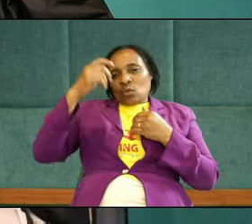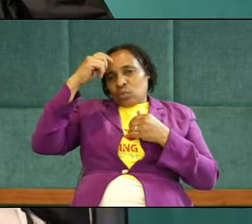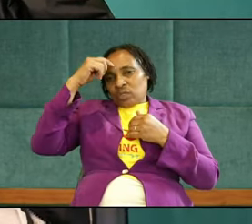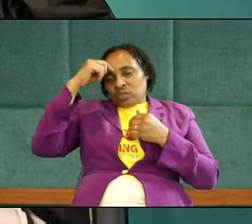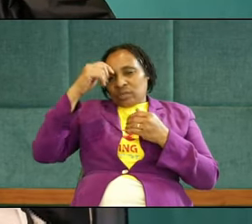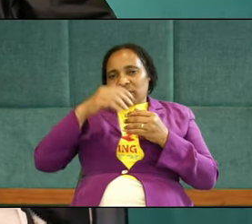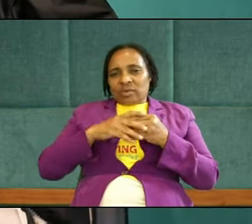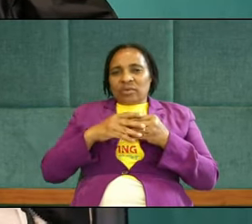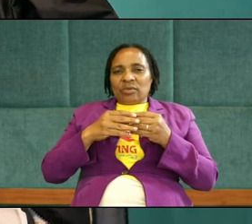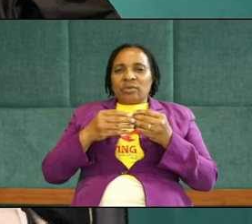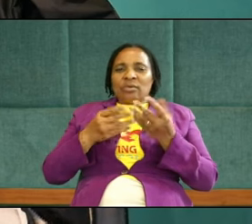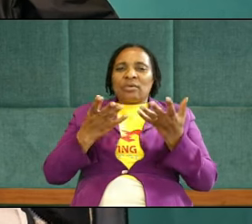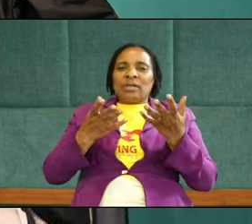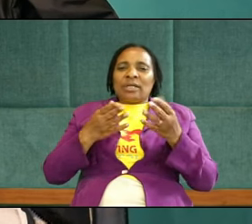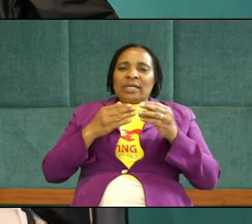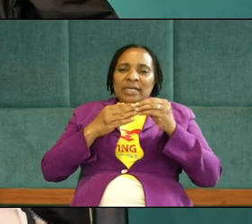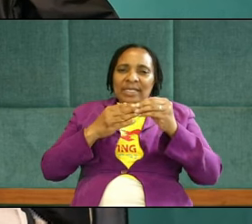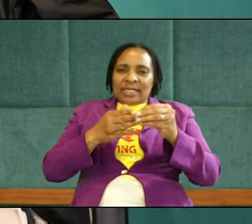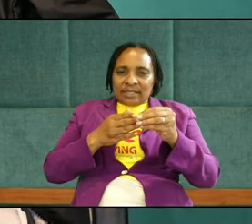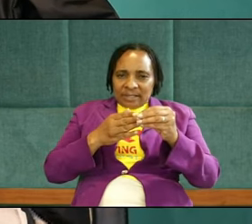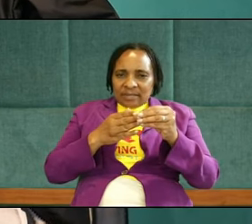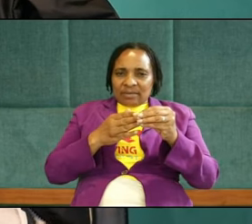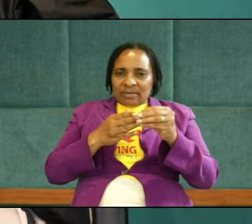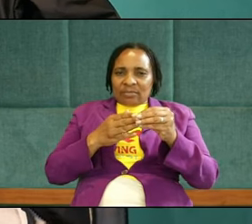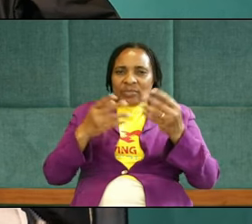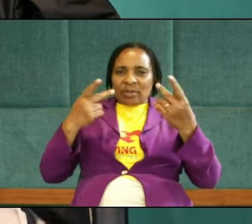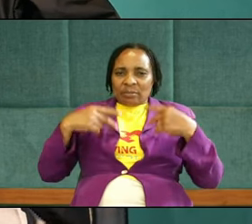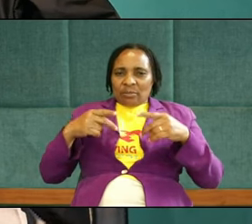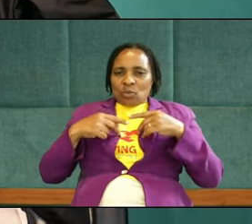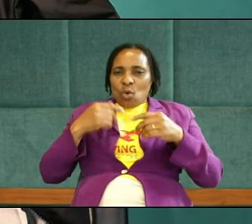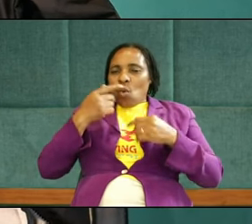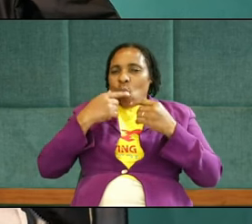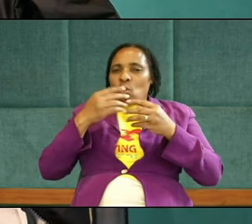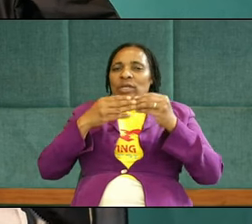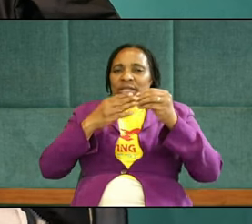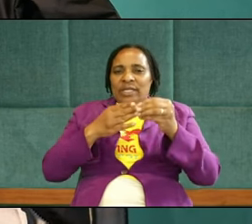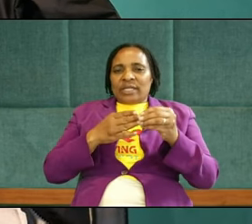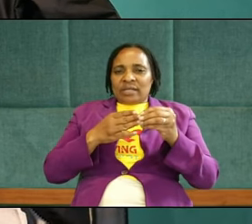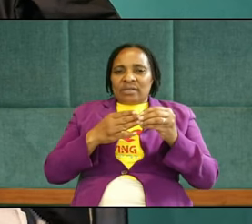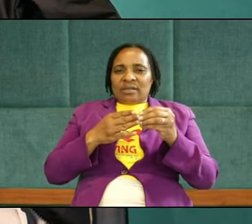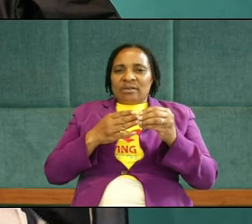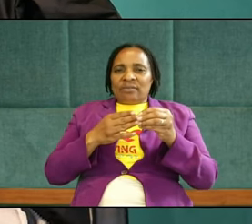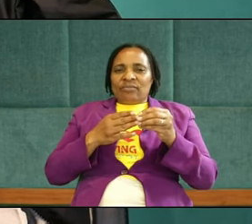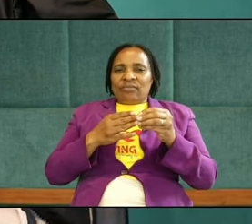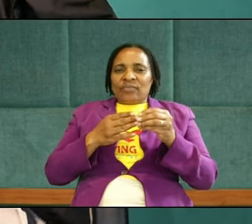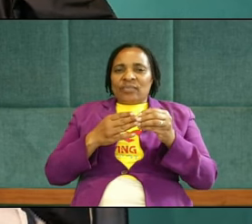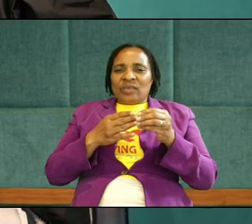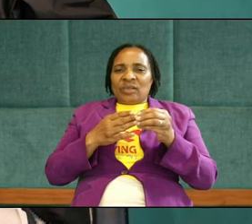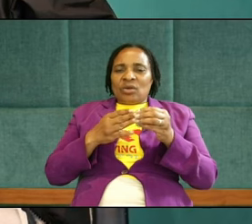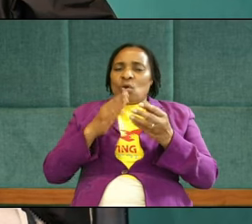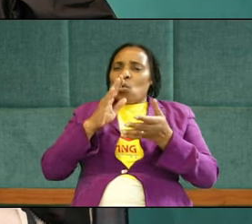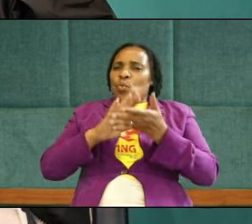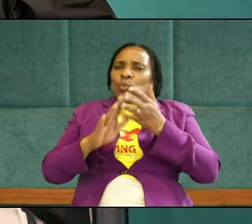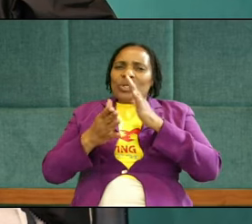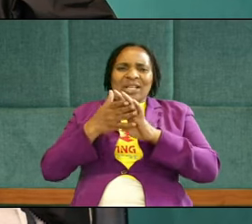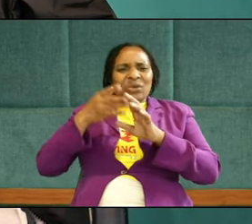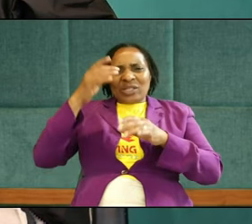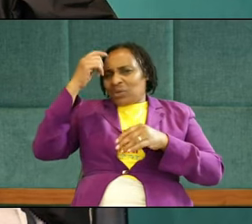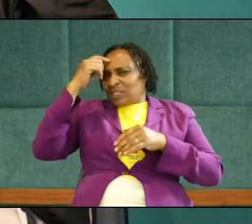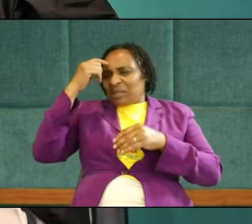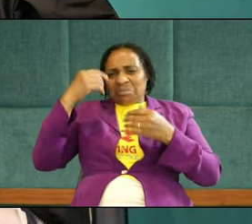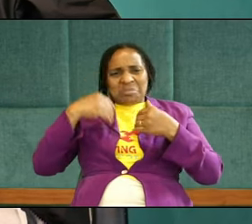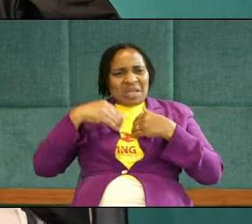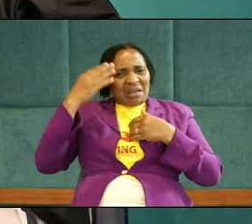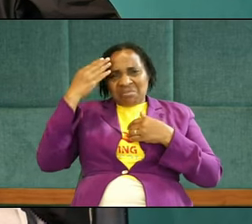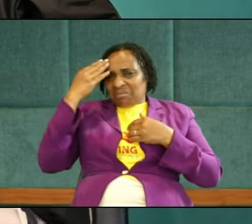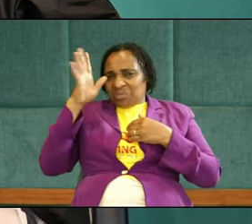wisdom to sort of lead the people that you're leading. And without the wisdom, I don't think